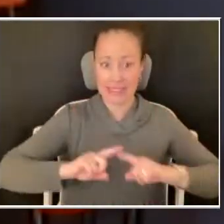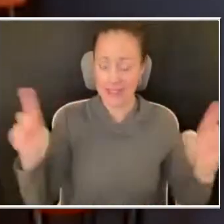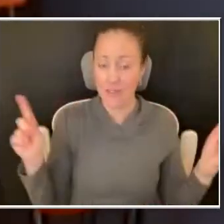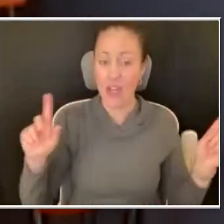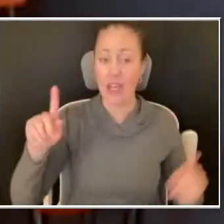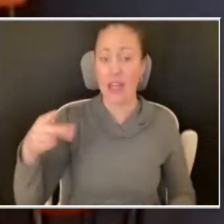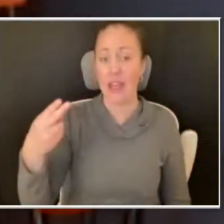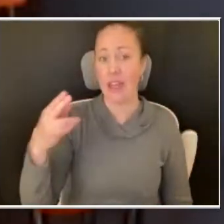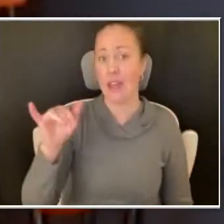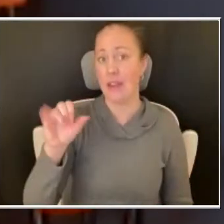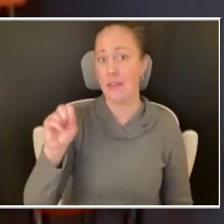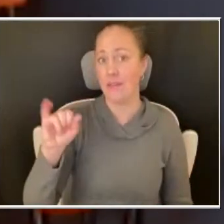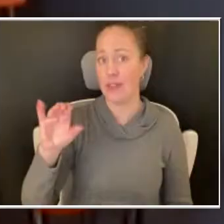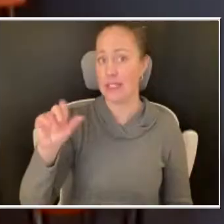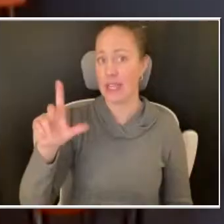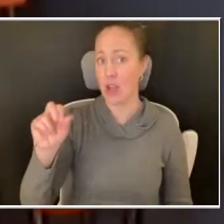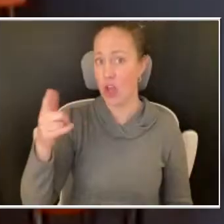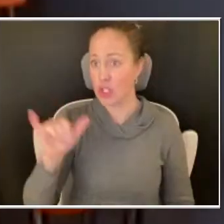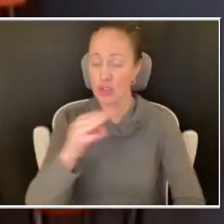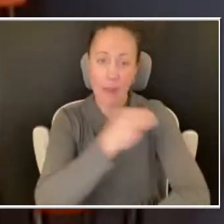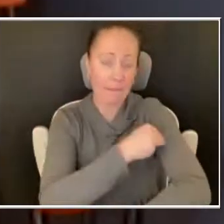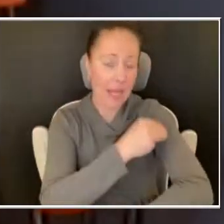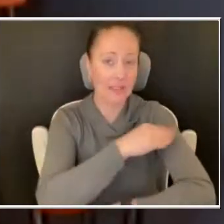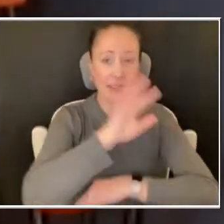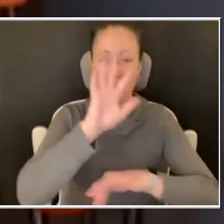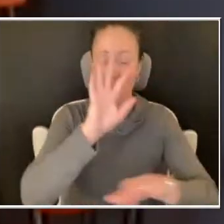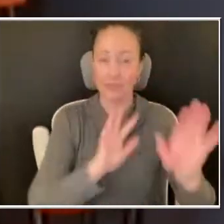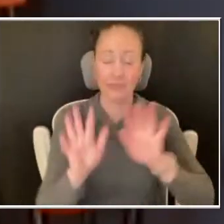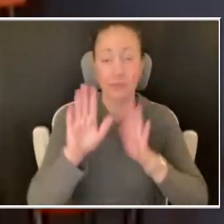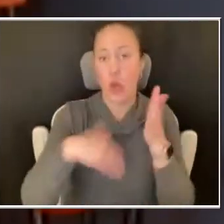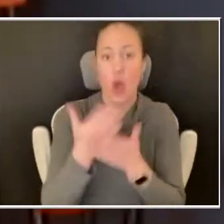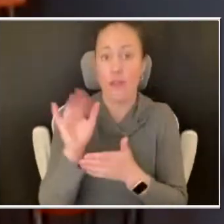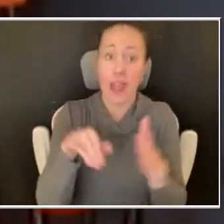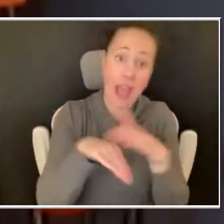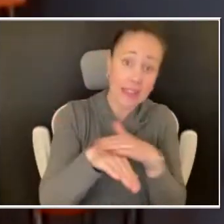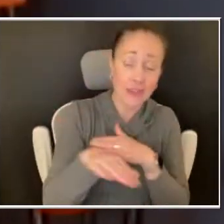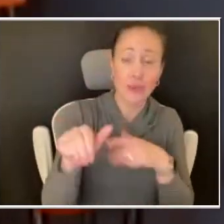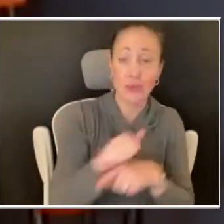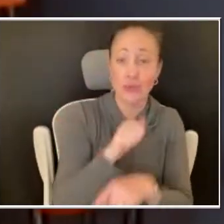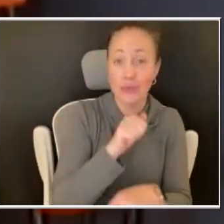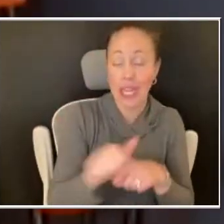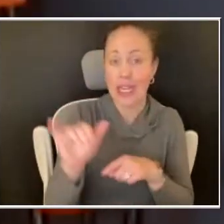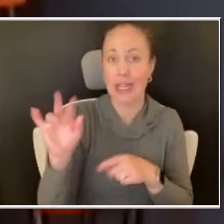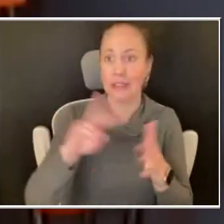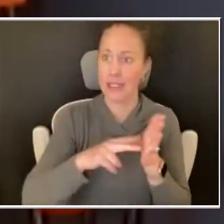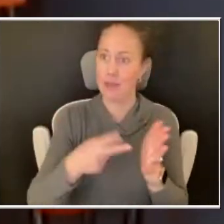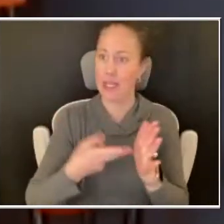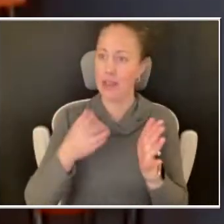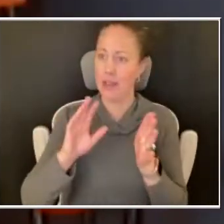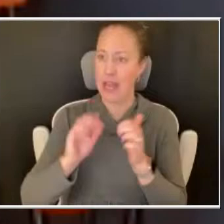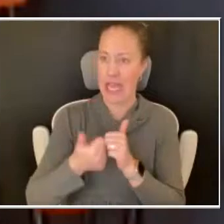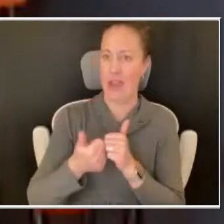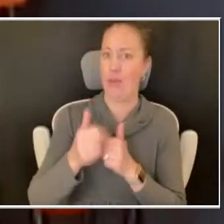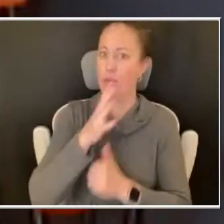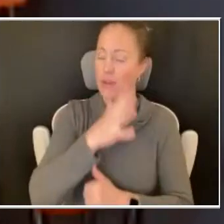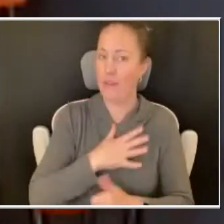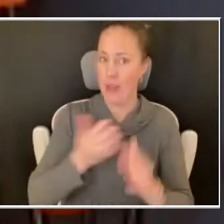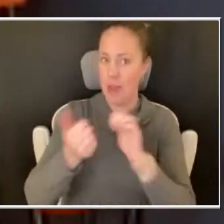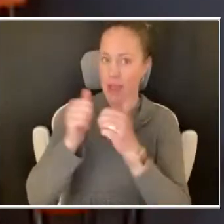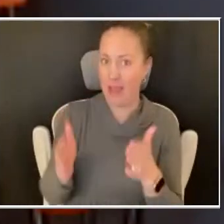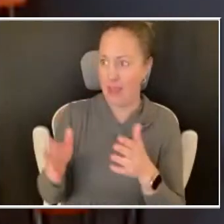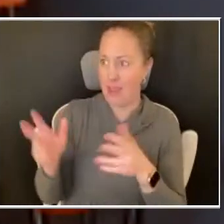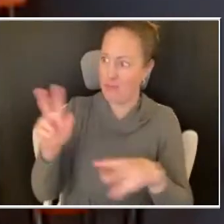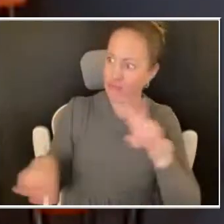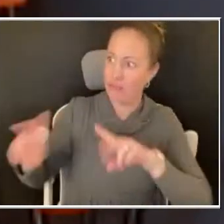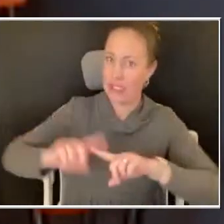physiology, biomechanics, access to training, and therefore, the way that we should look at female athletes is different than we